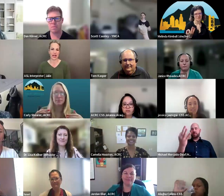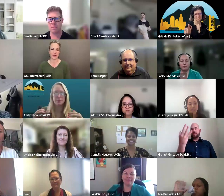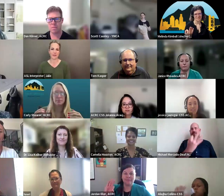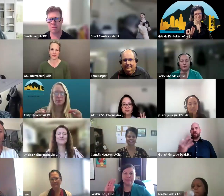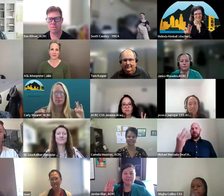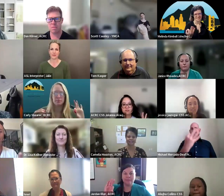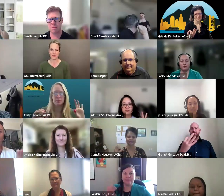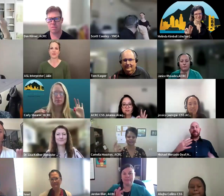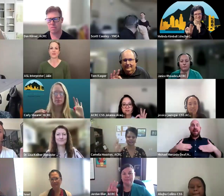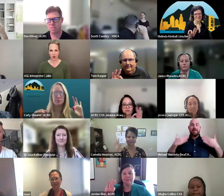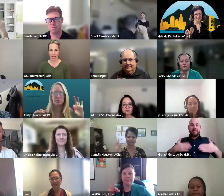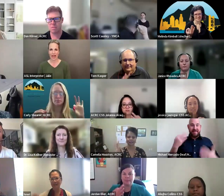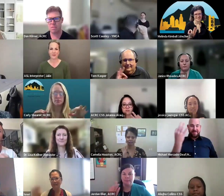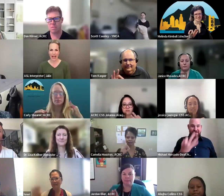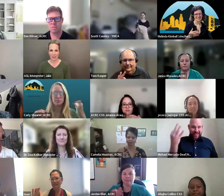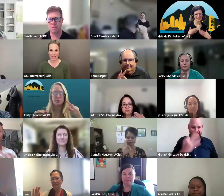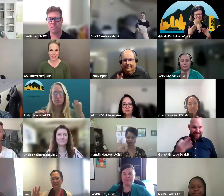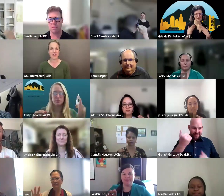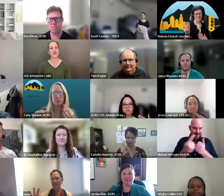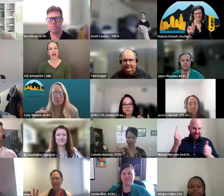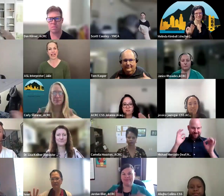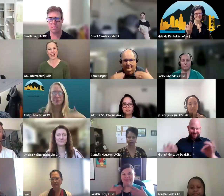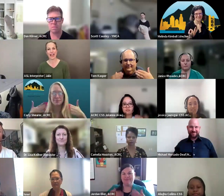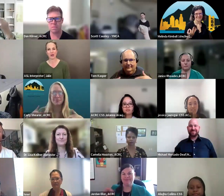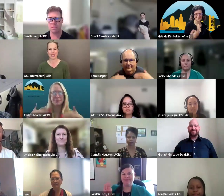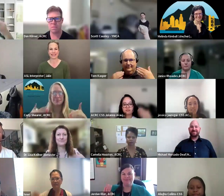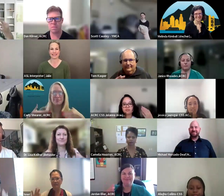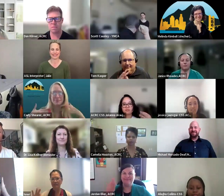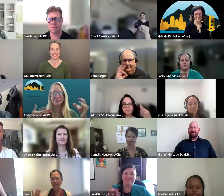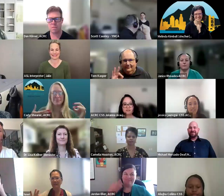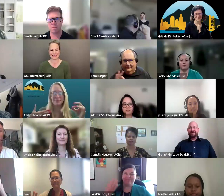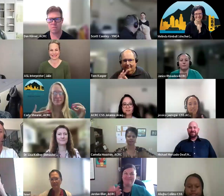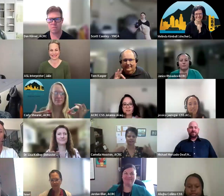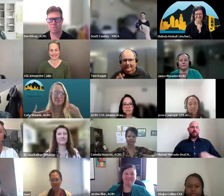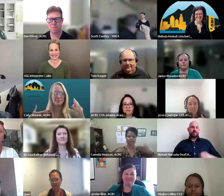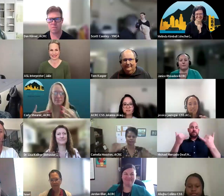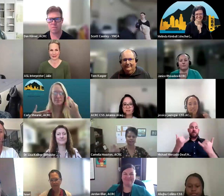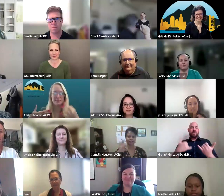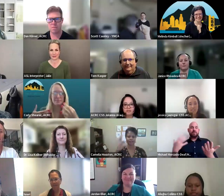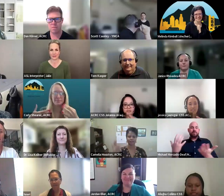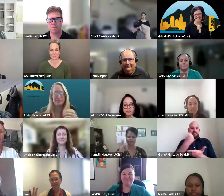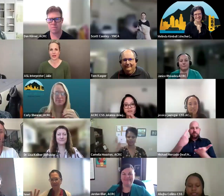for Friday. Friday. Happy Friday, everyone.